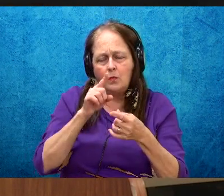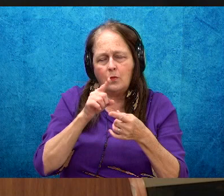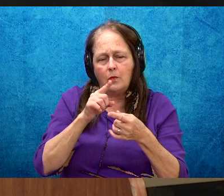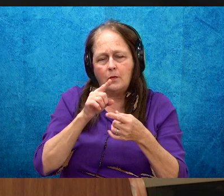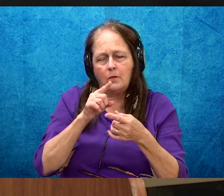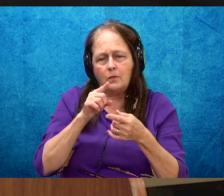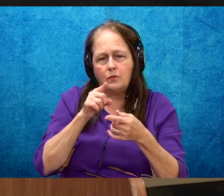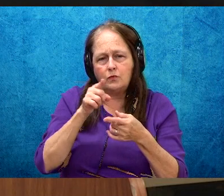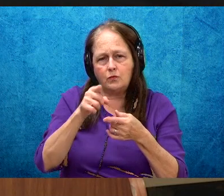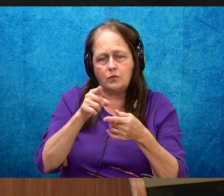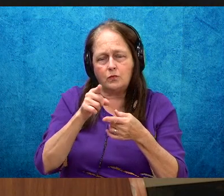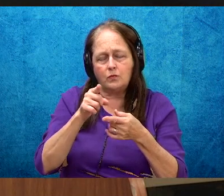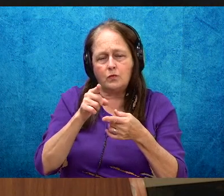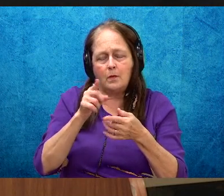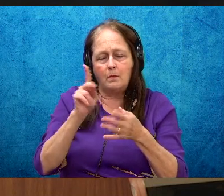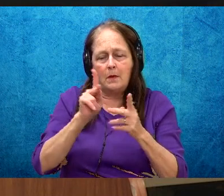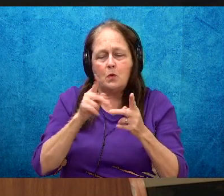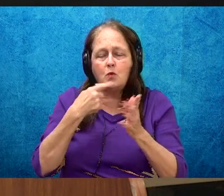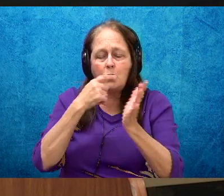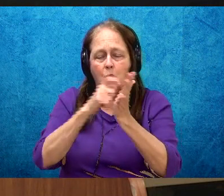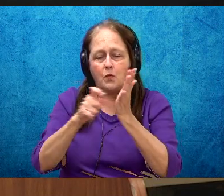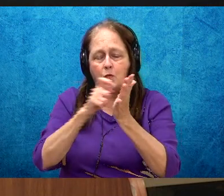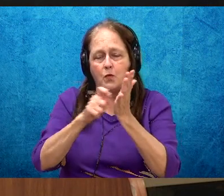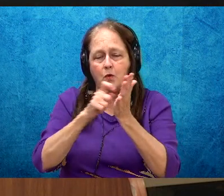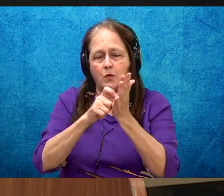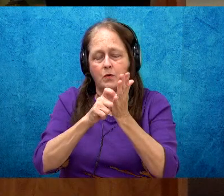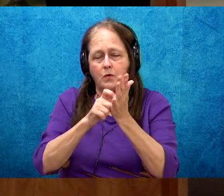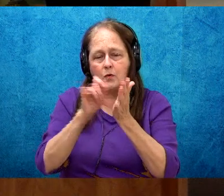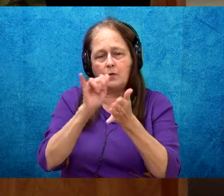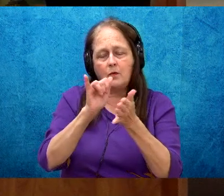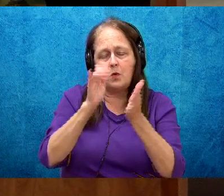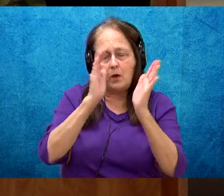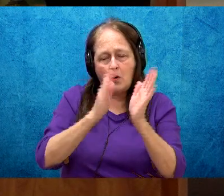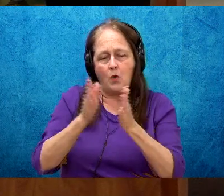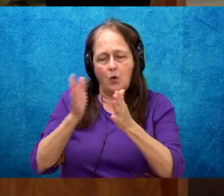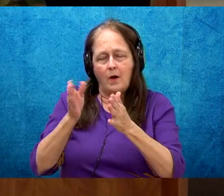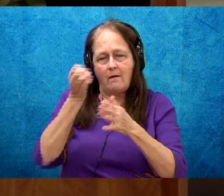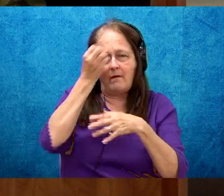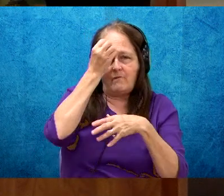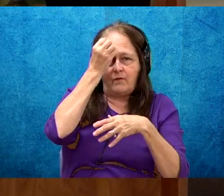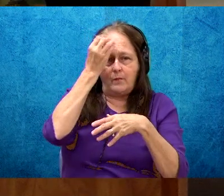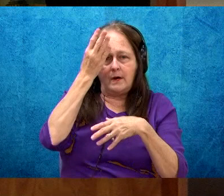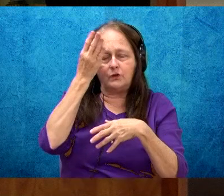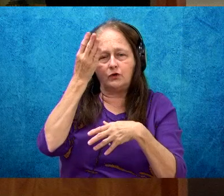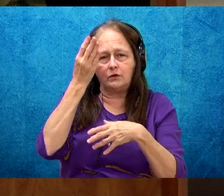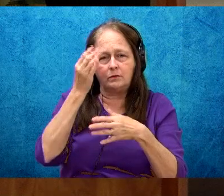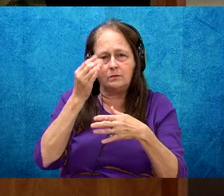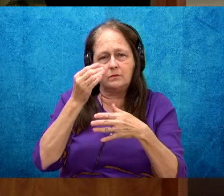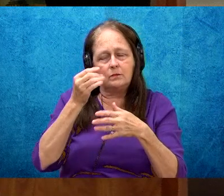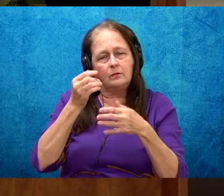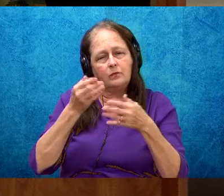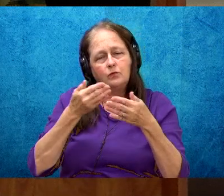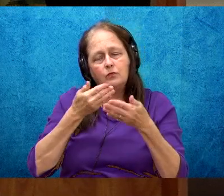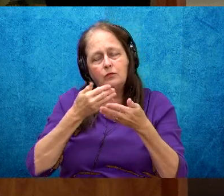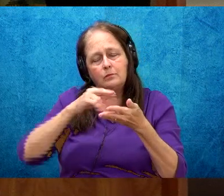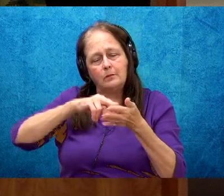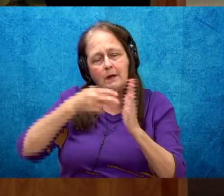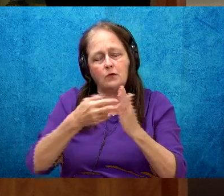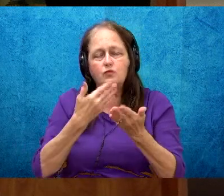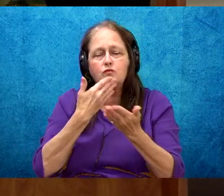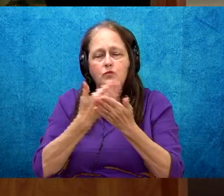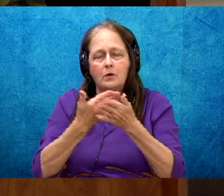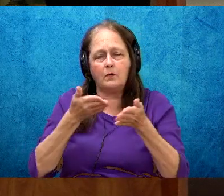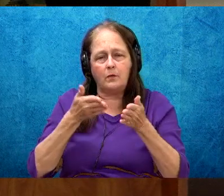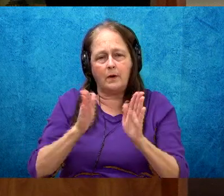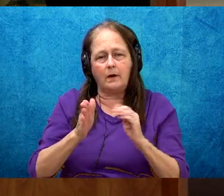text authors use text structure to organize information in a meaningful way. This is